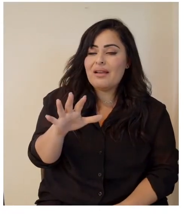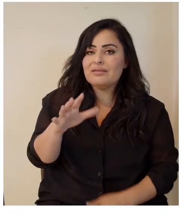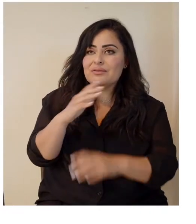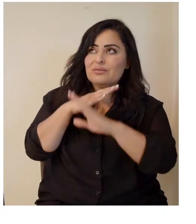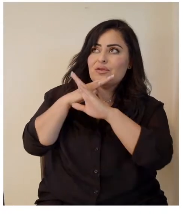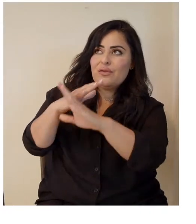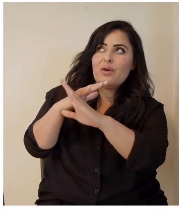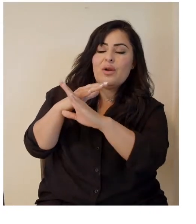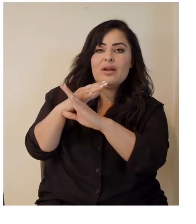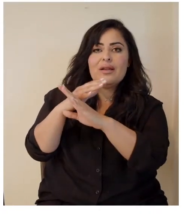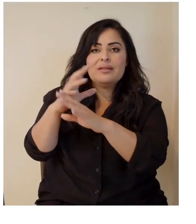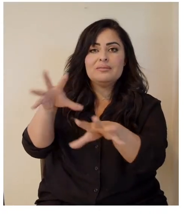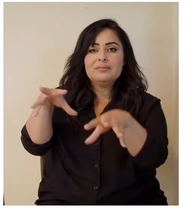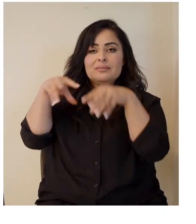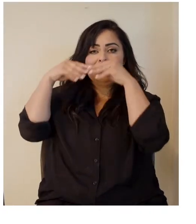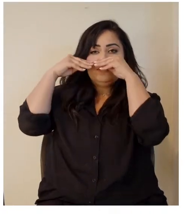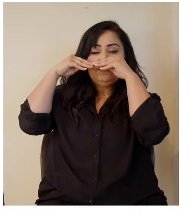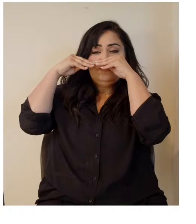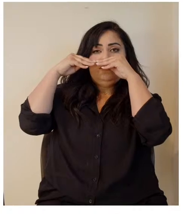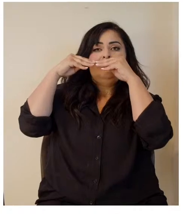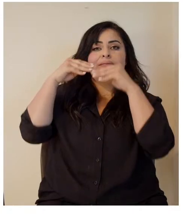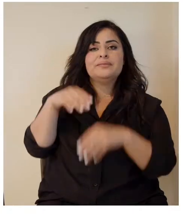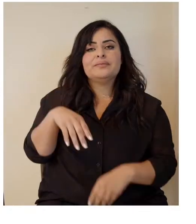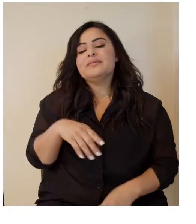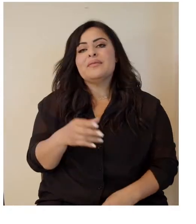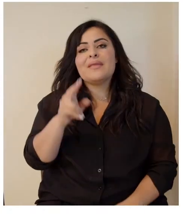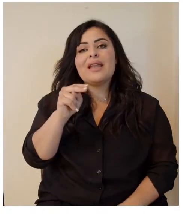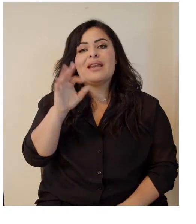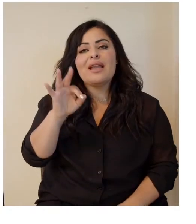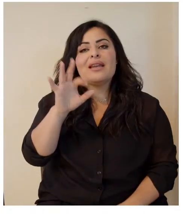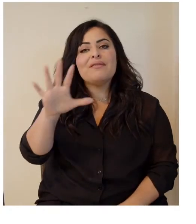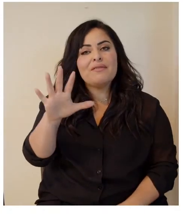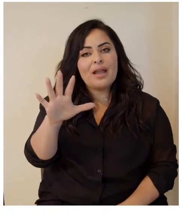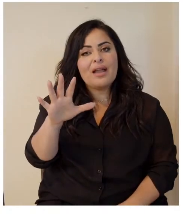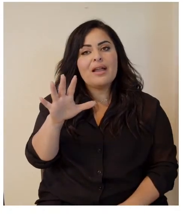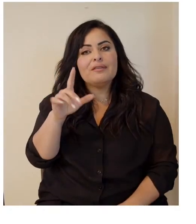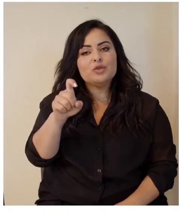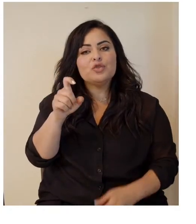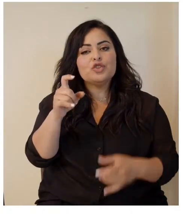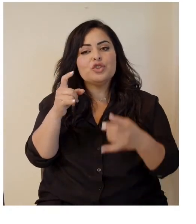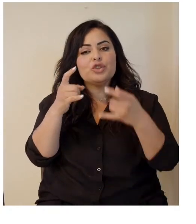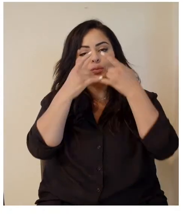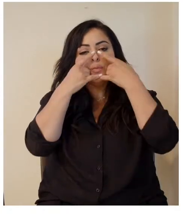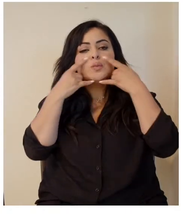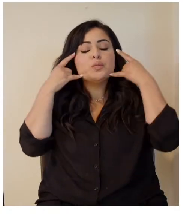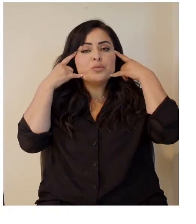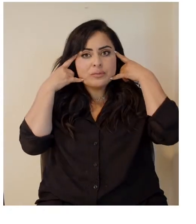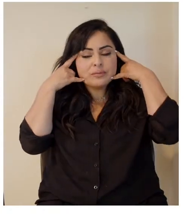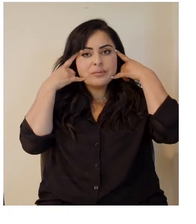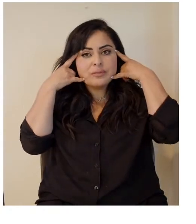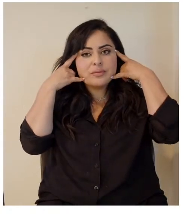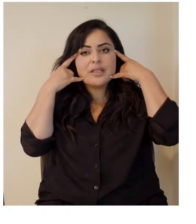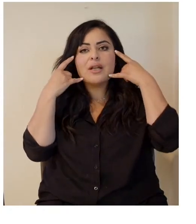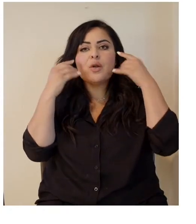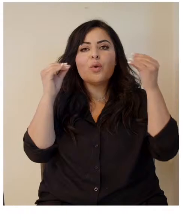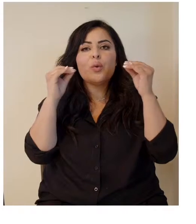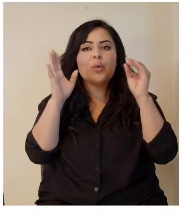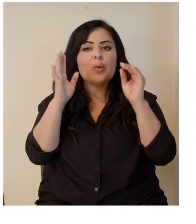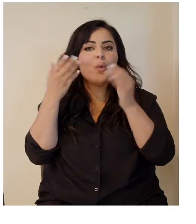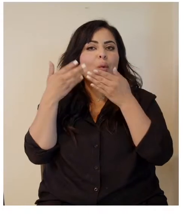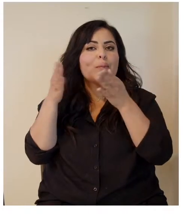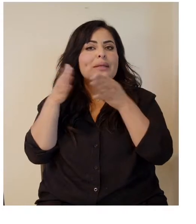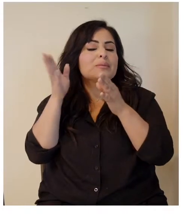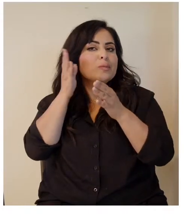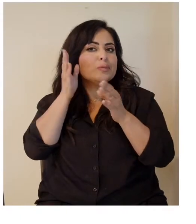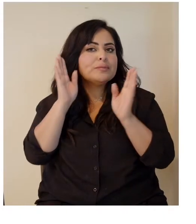the ash and the other airborne particles. N95 masks should fit reasonably well to your face without a lot of gaps around the edges